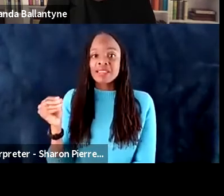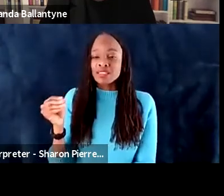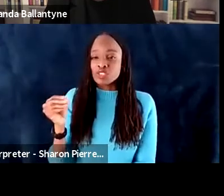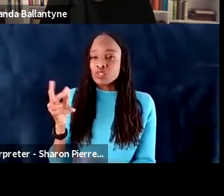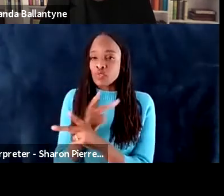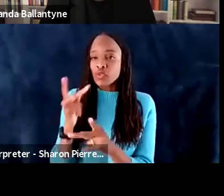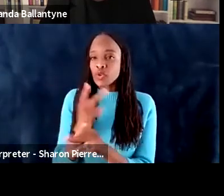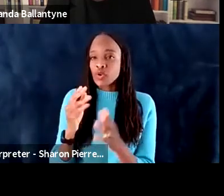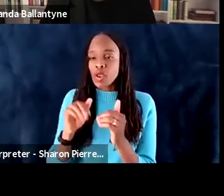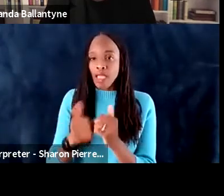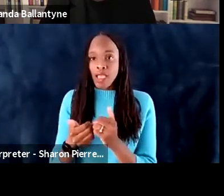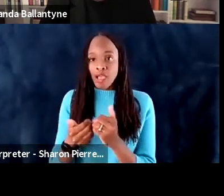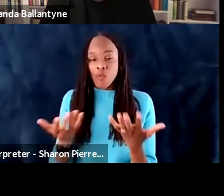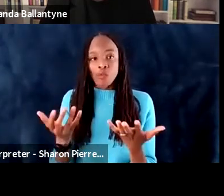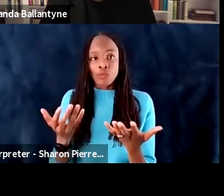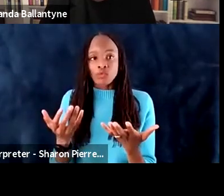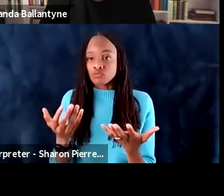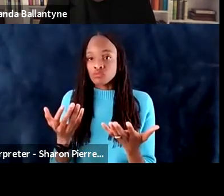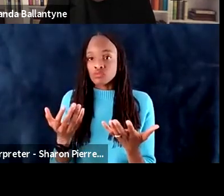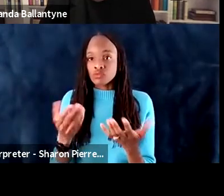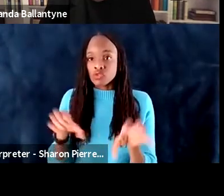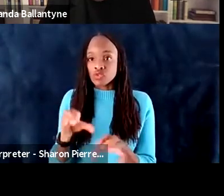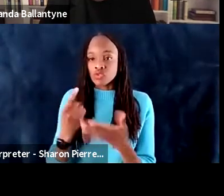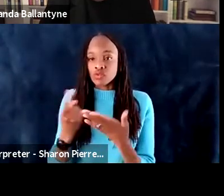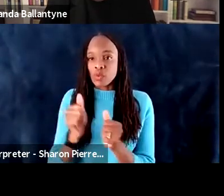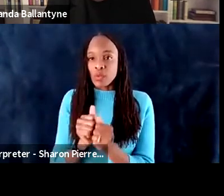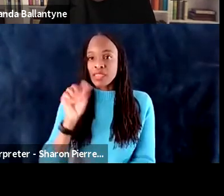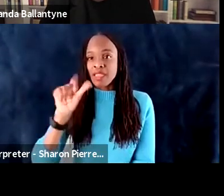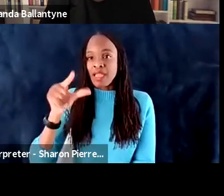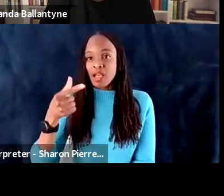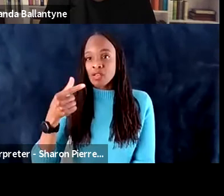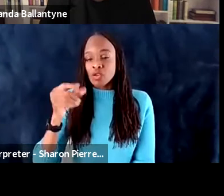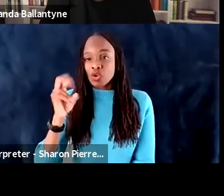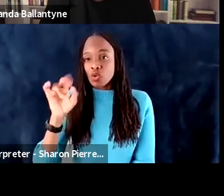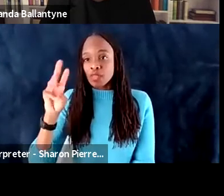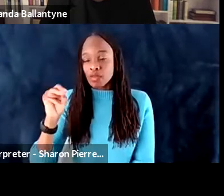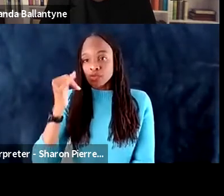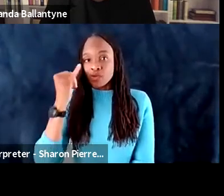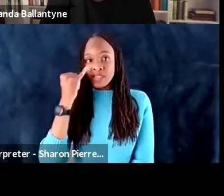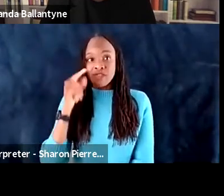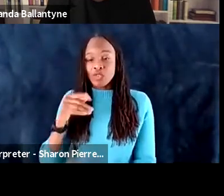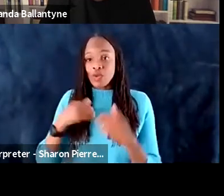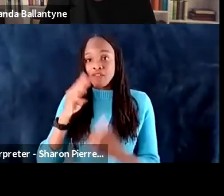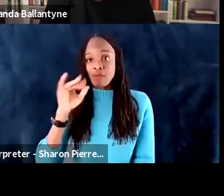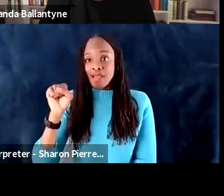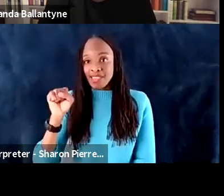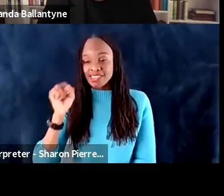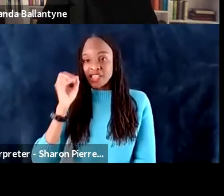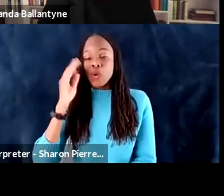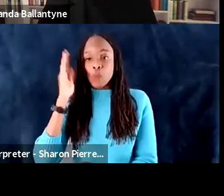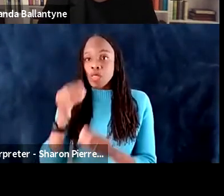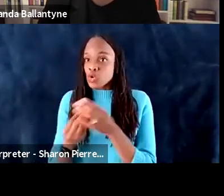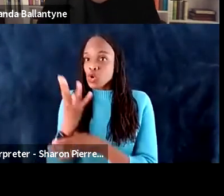figure out how best to do things by the virtue of the algorithm. So if you pump in bias, it will exponentially grow because the system